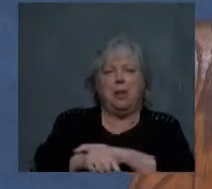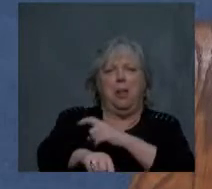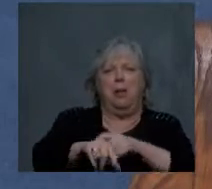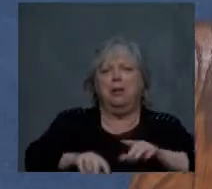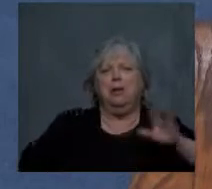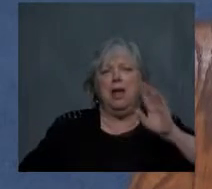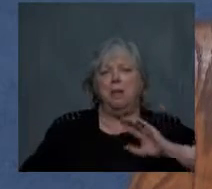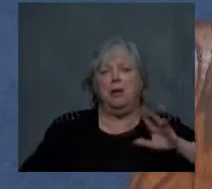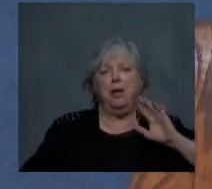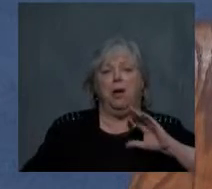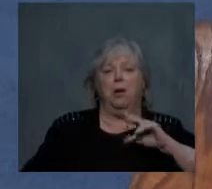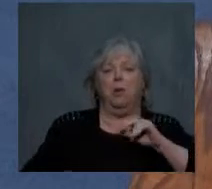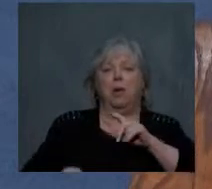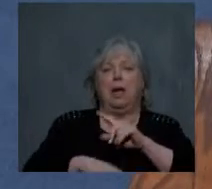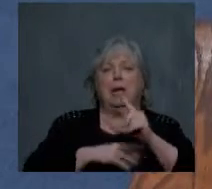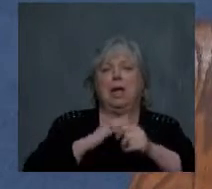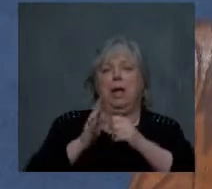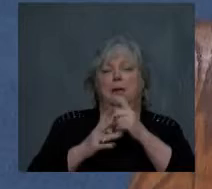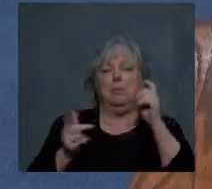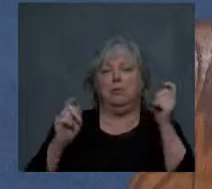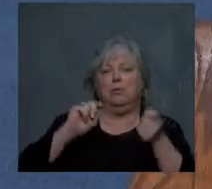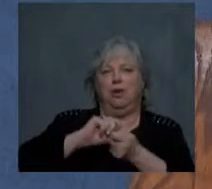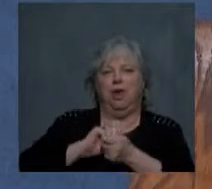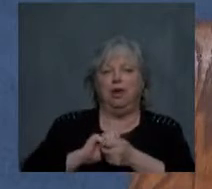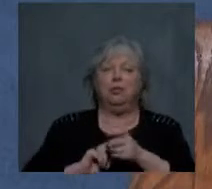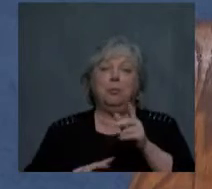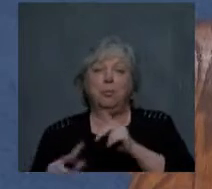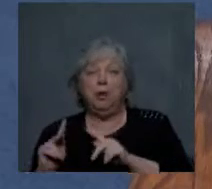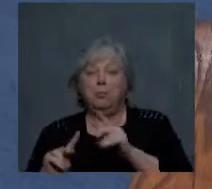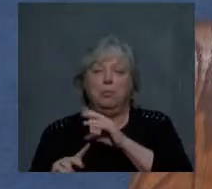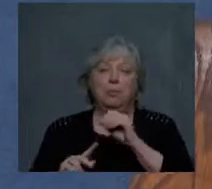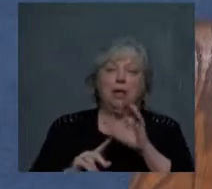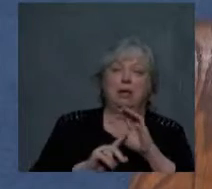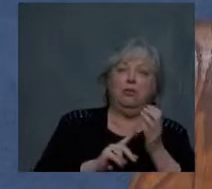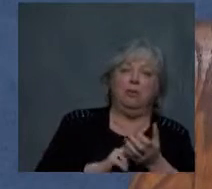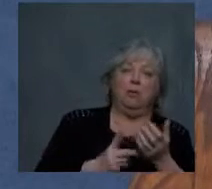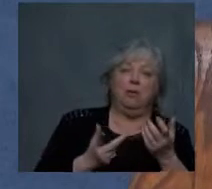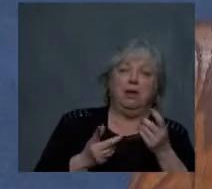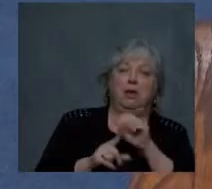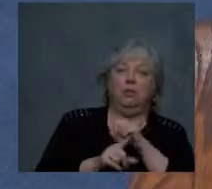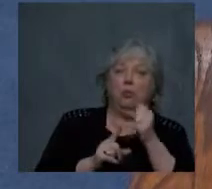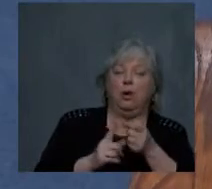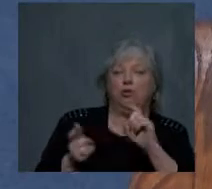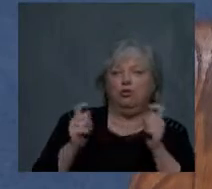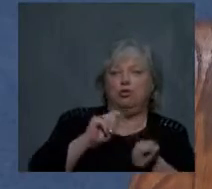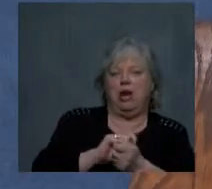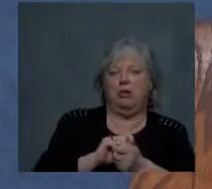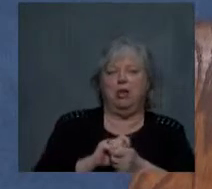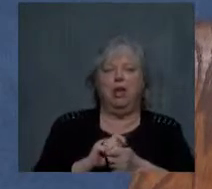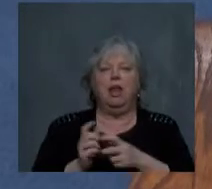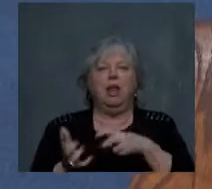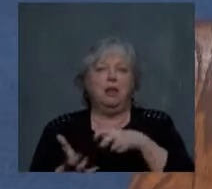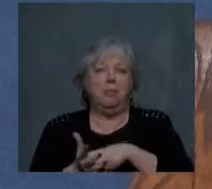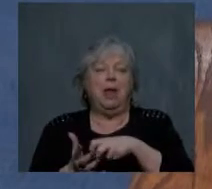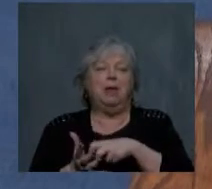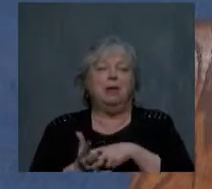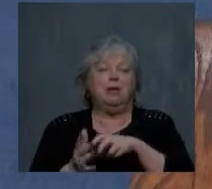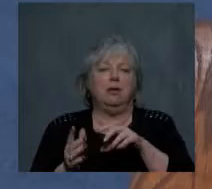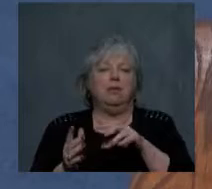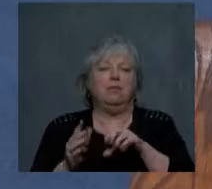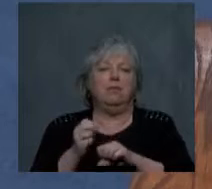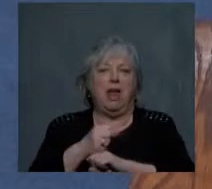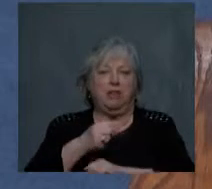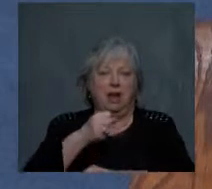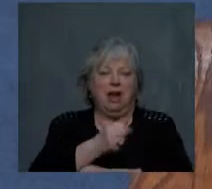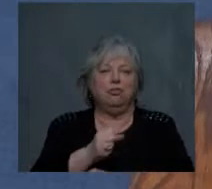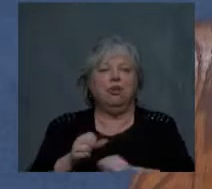People and circumstances change. The United Methodist Foundation has occupied that building for 20 years